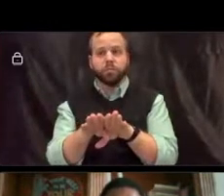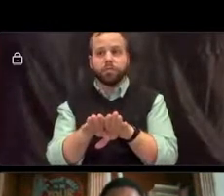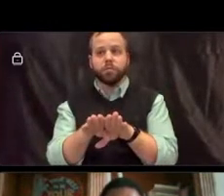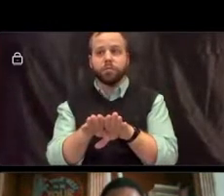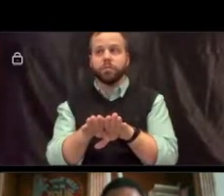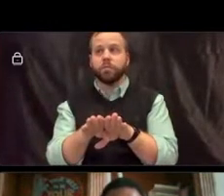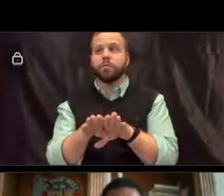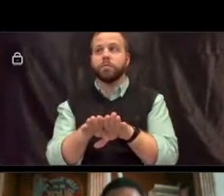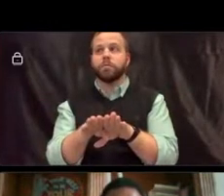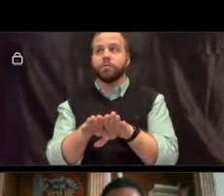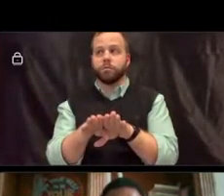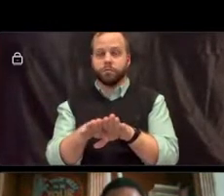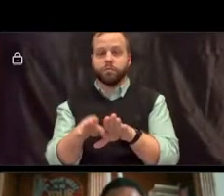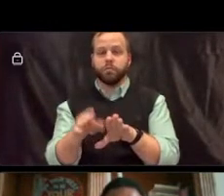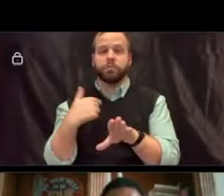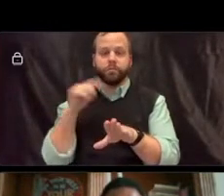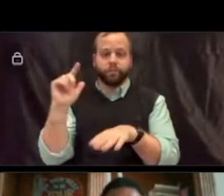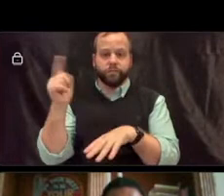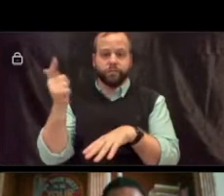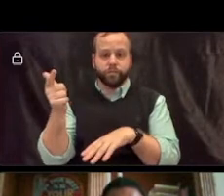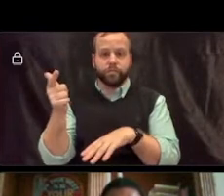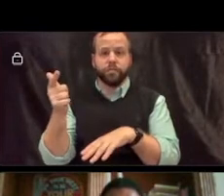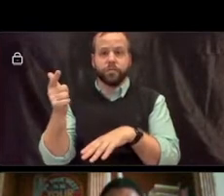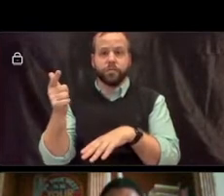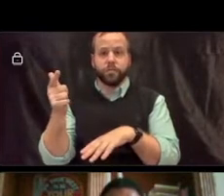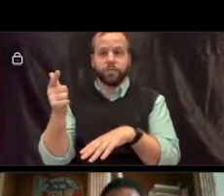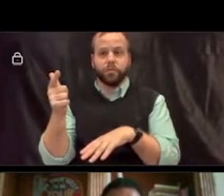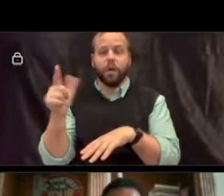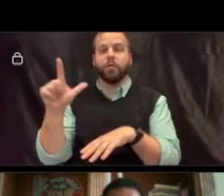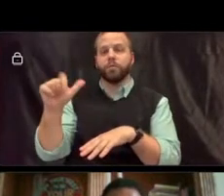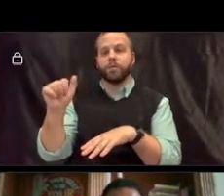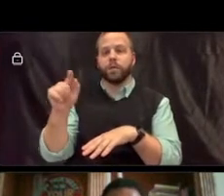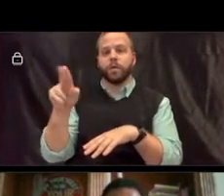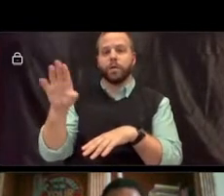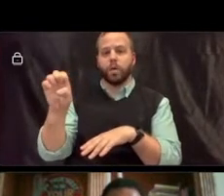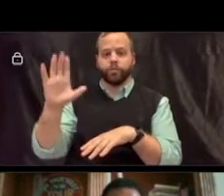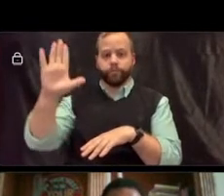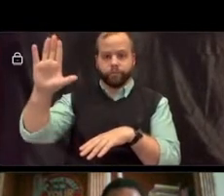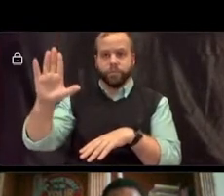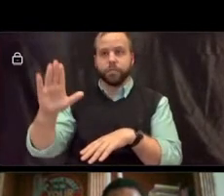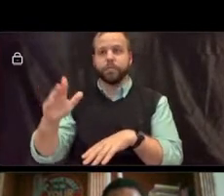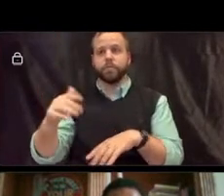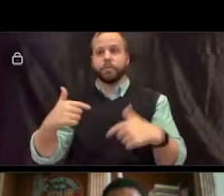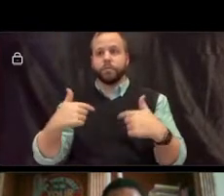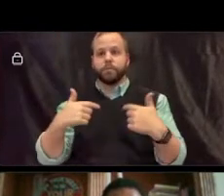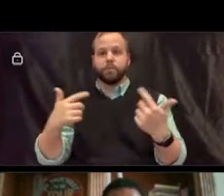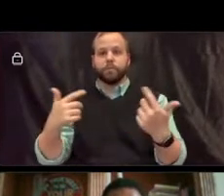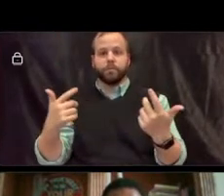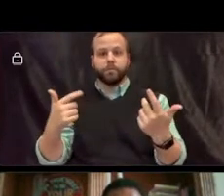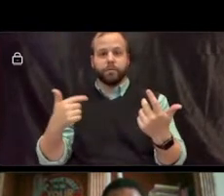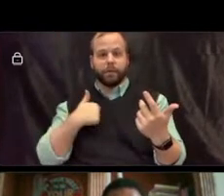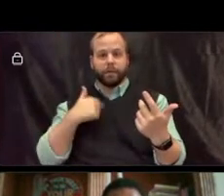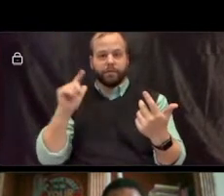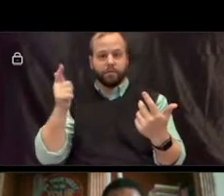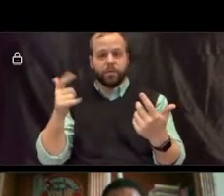So moved. Moved and seconded. Second. Okay, let's have a voice vote